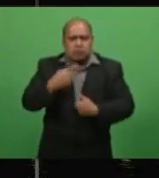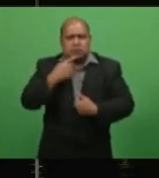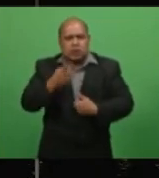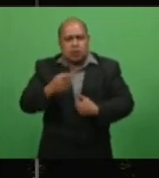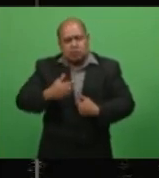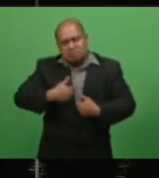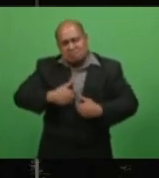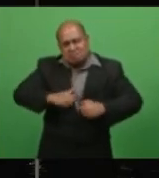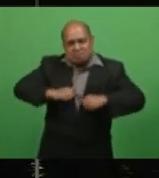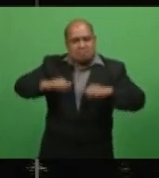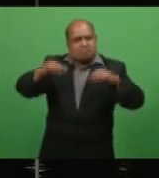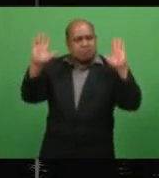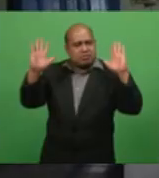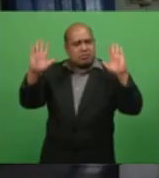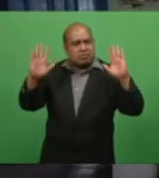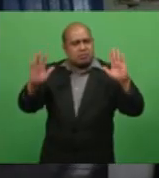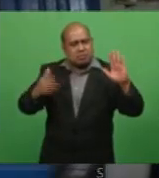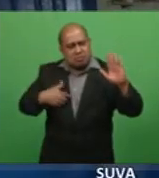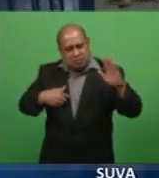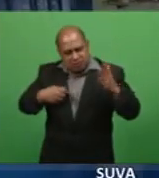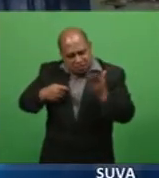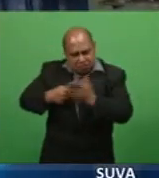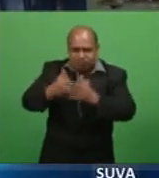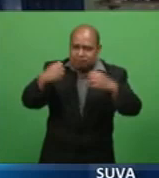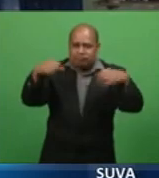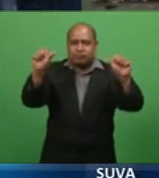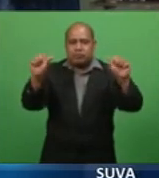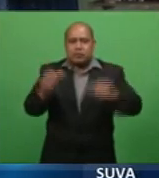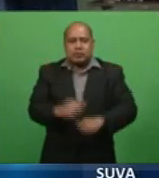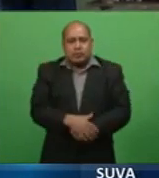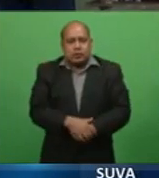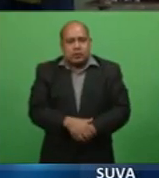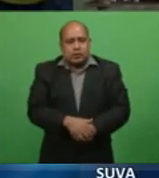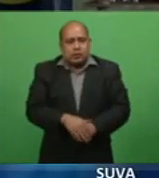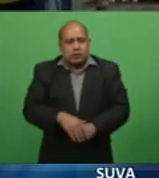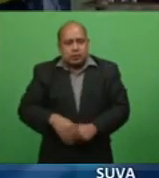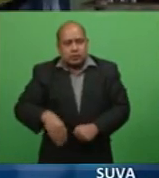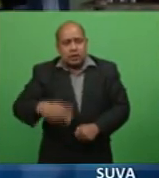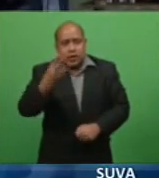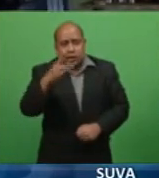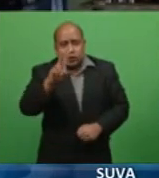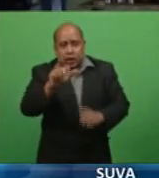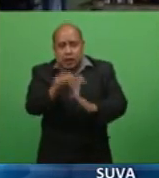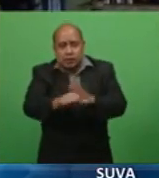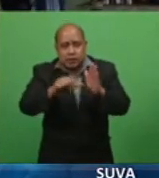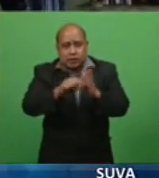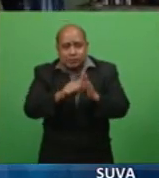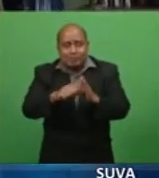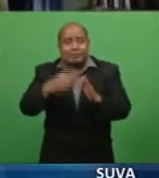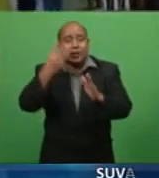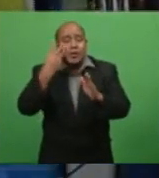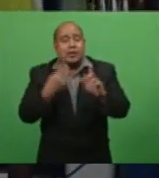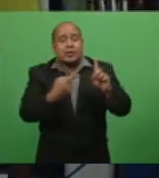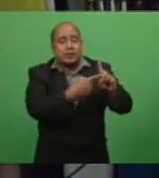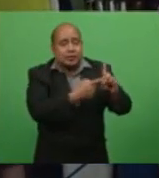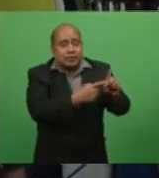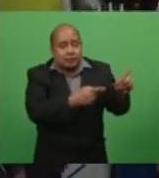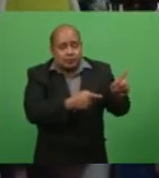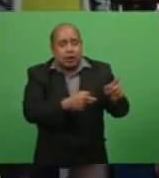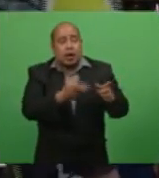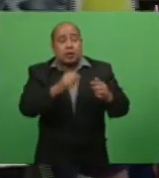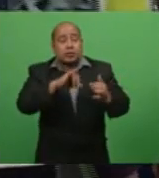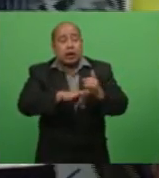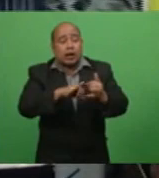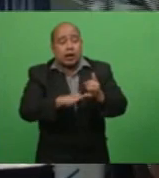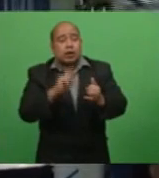their children's success. 42-year-old Sashi Chand says raising her 2 sons and a daughter has not